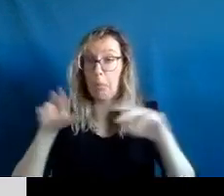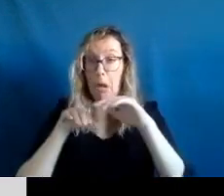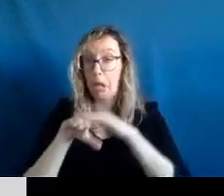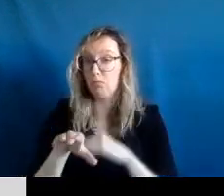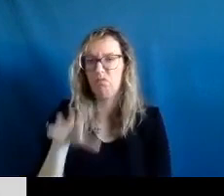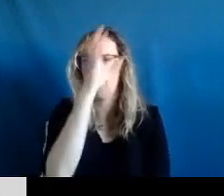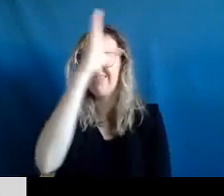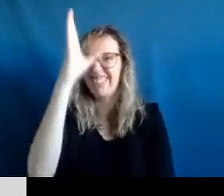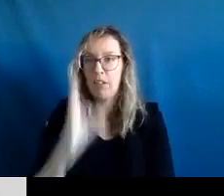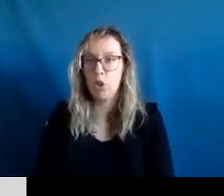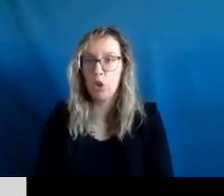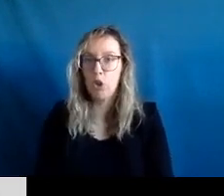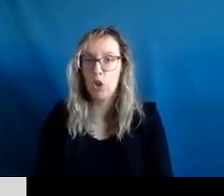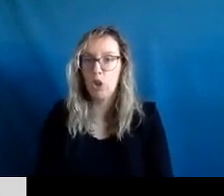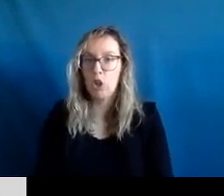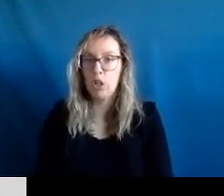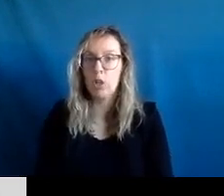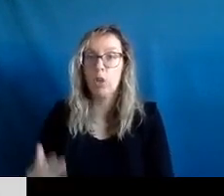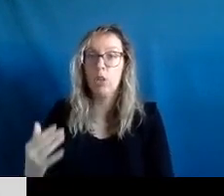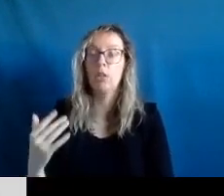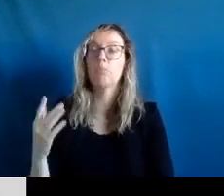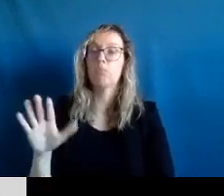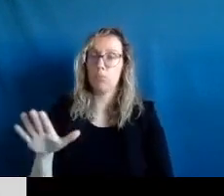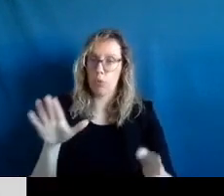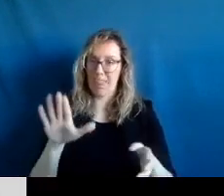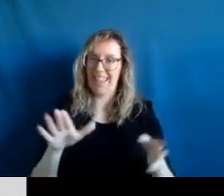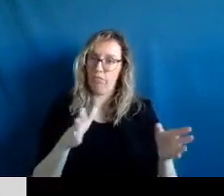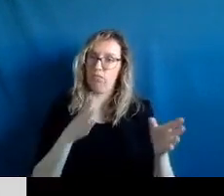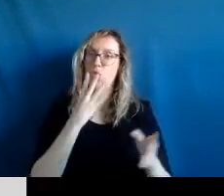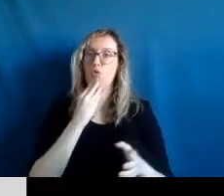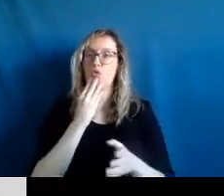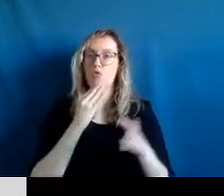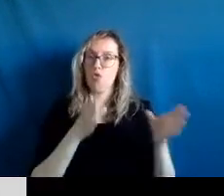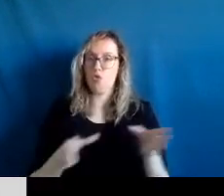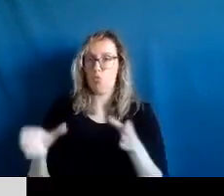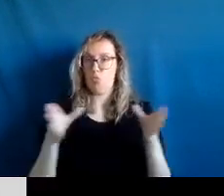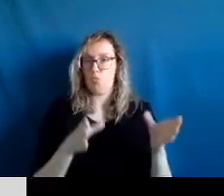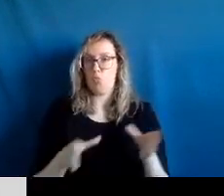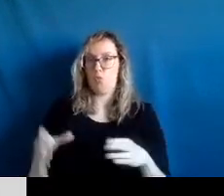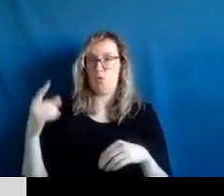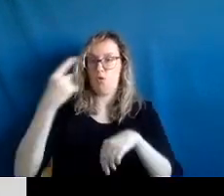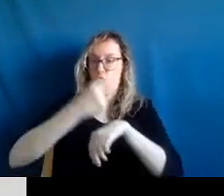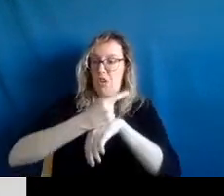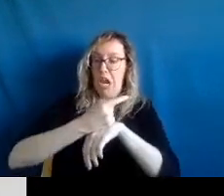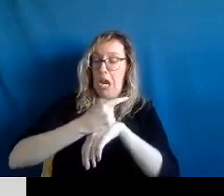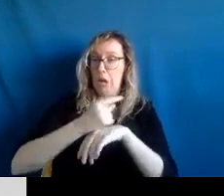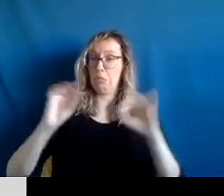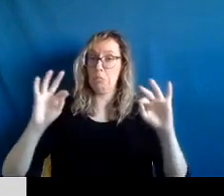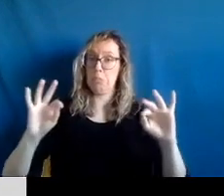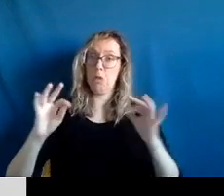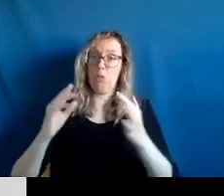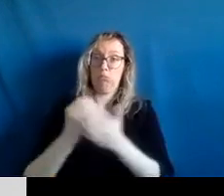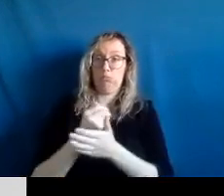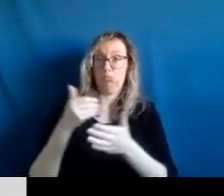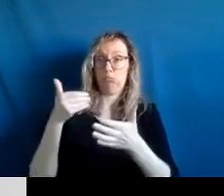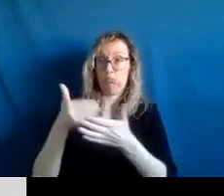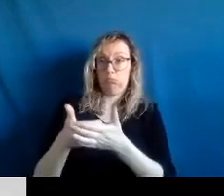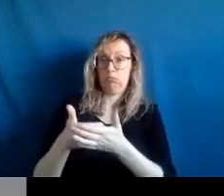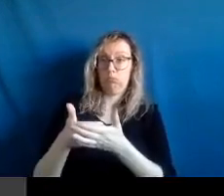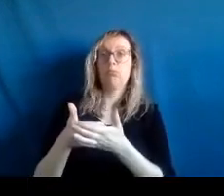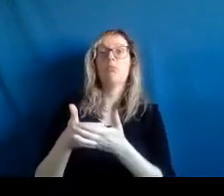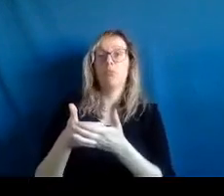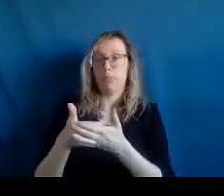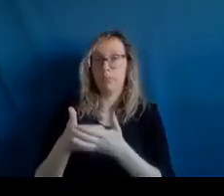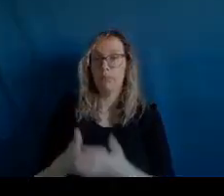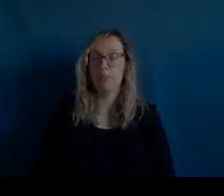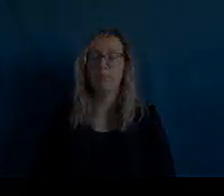Because it was the Jewish preparation day and the tomb was nearby, they laid Jesus in it.